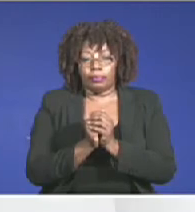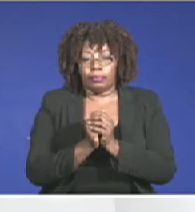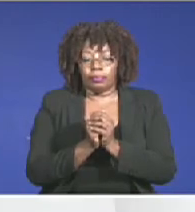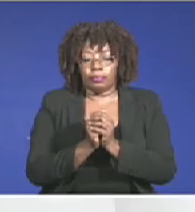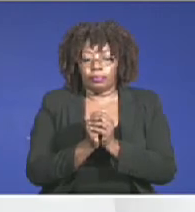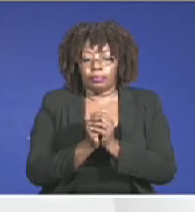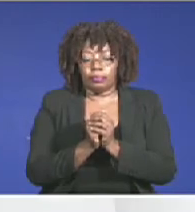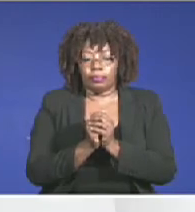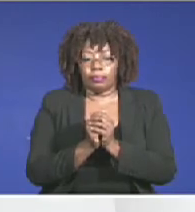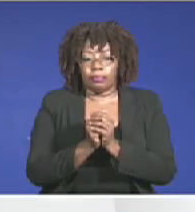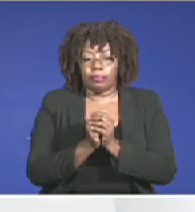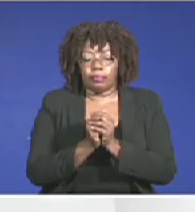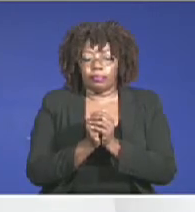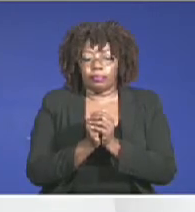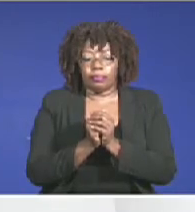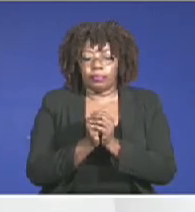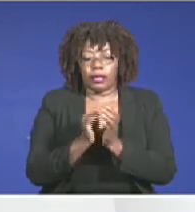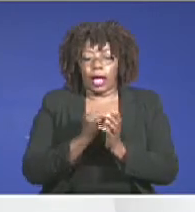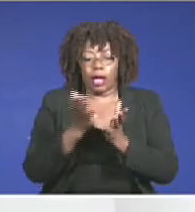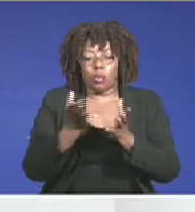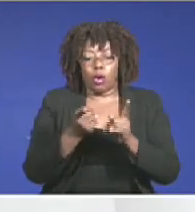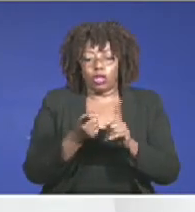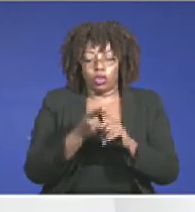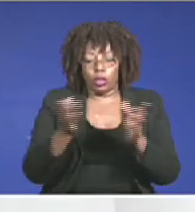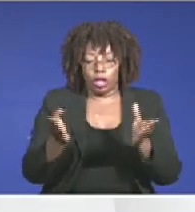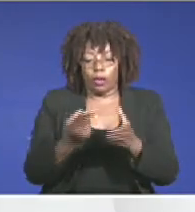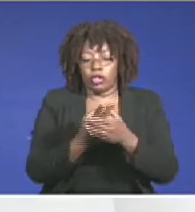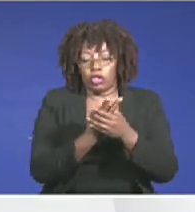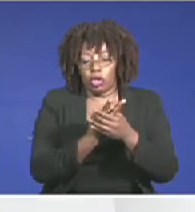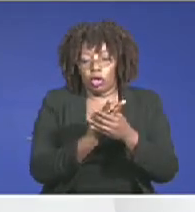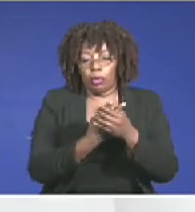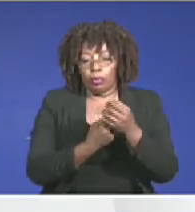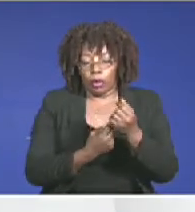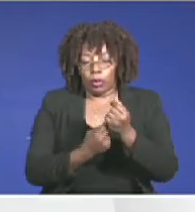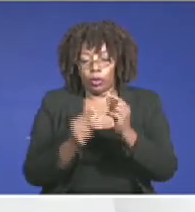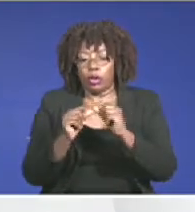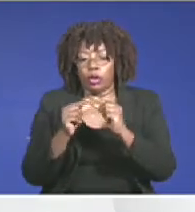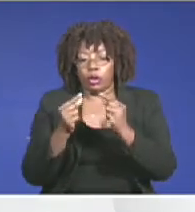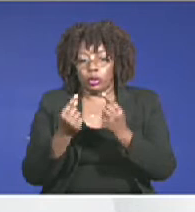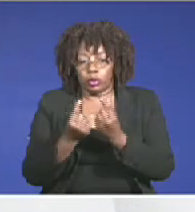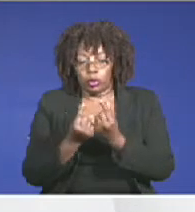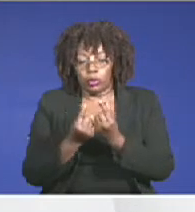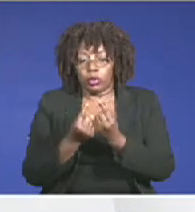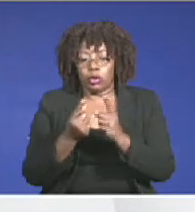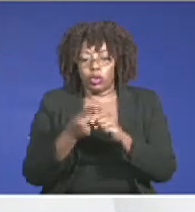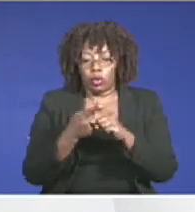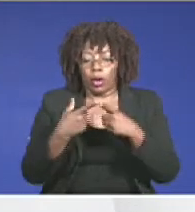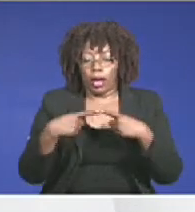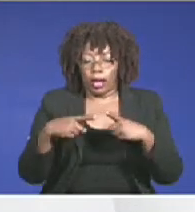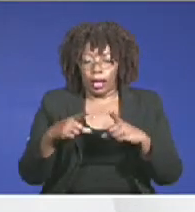So that I would like to encourage both umbrella groups to allow